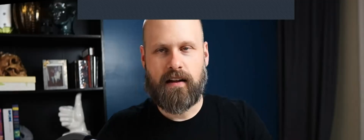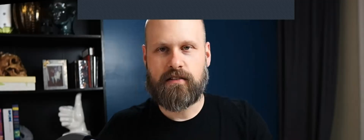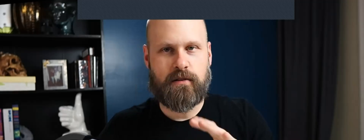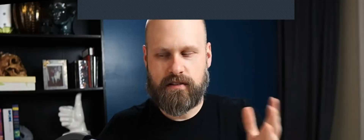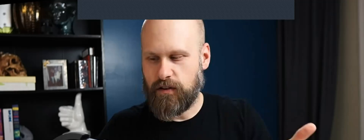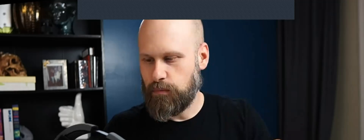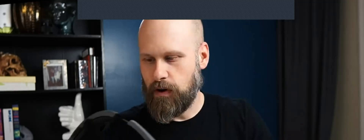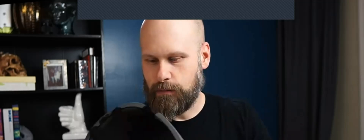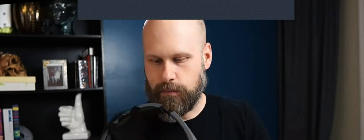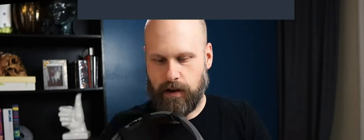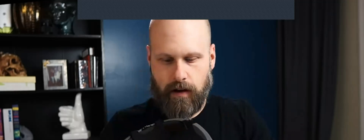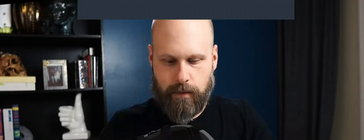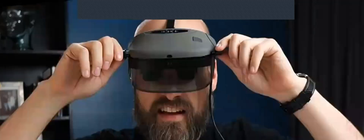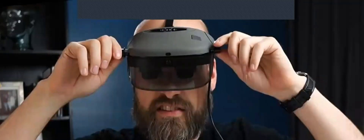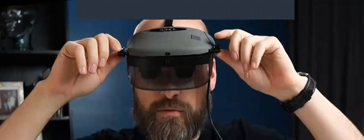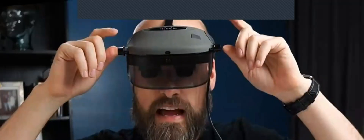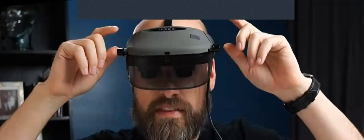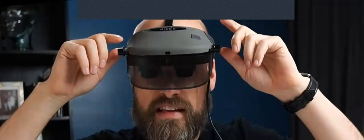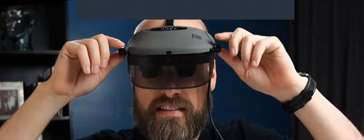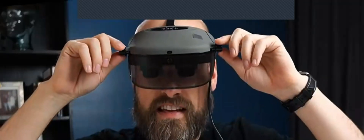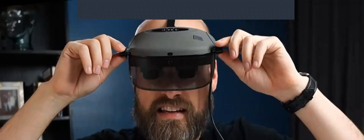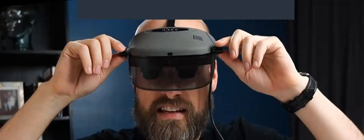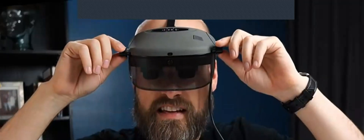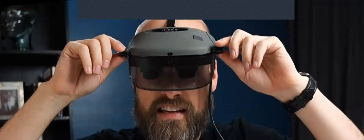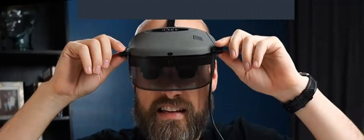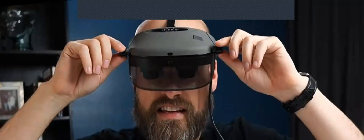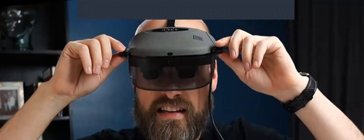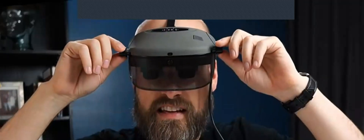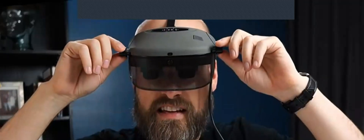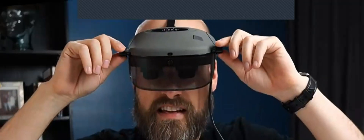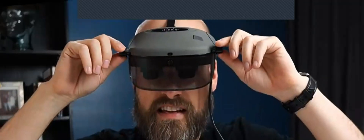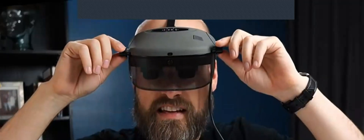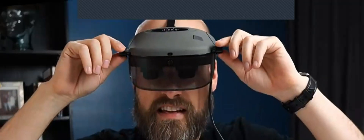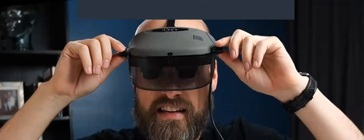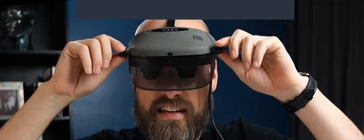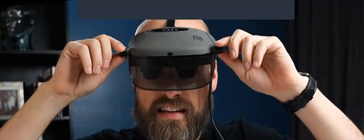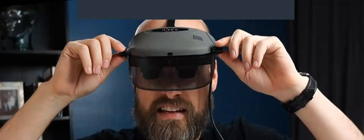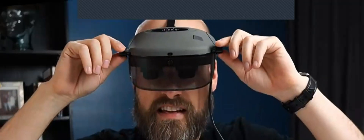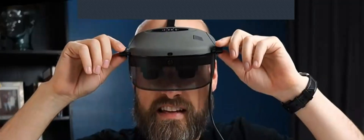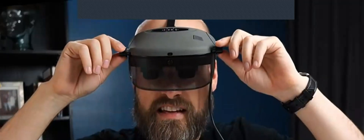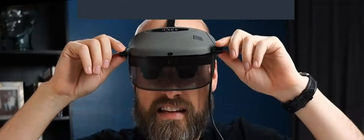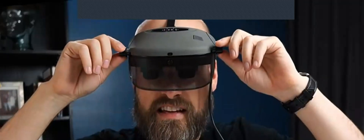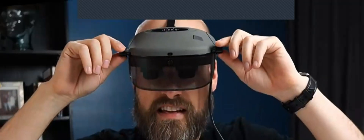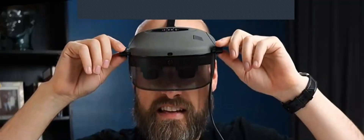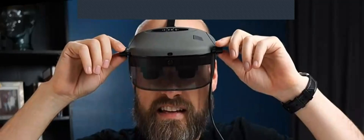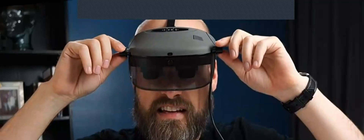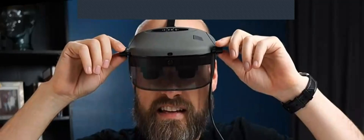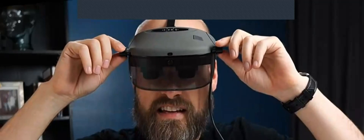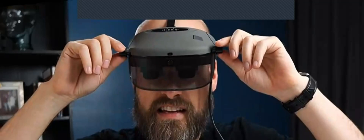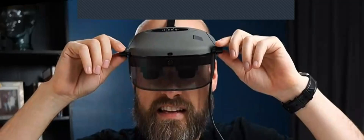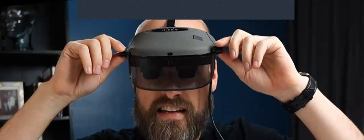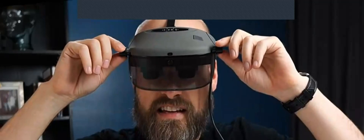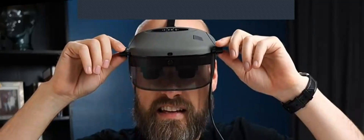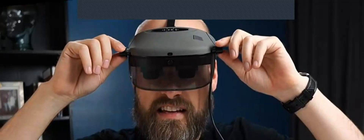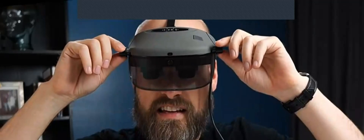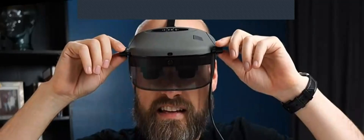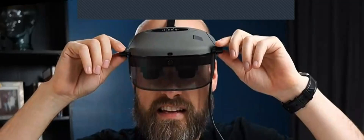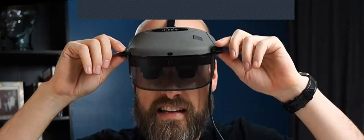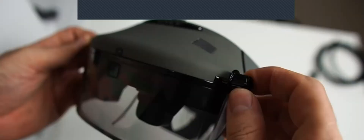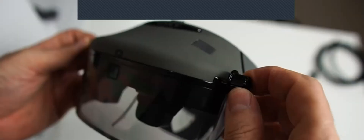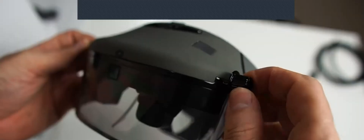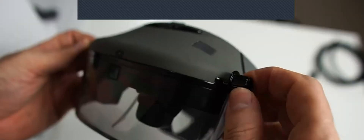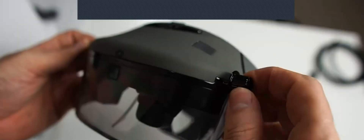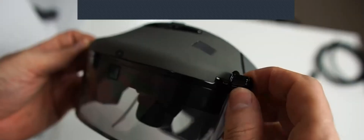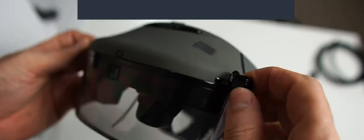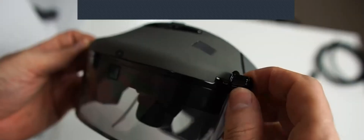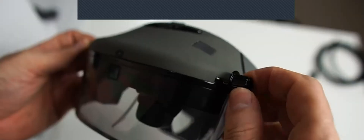what's around you is no problem at all. So we have these interpupillary distance adjustment knobs on the sides here, and